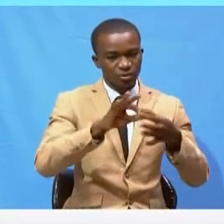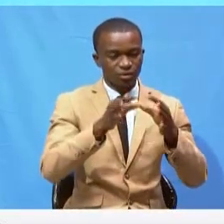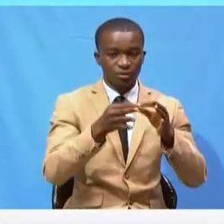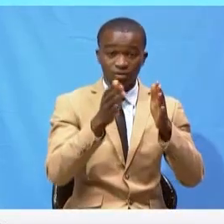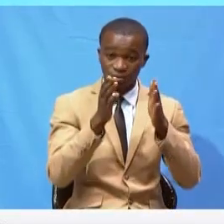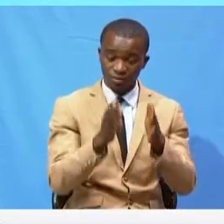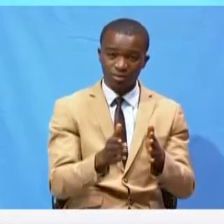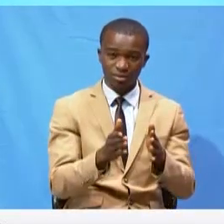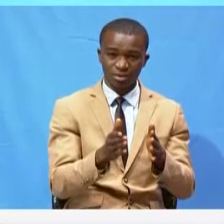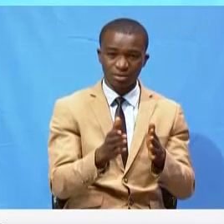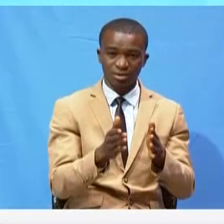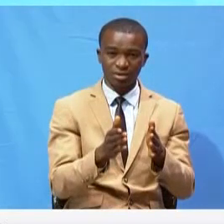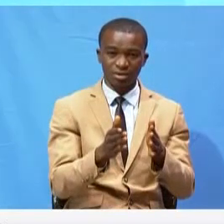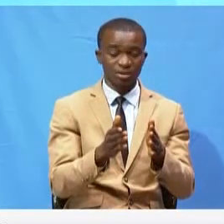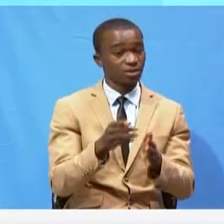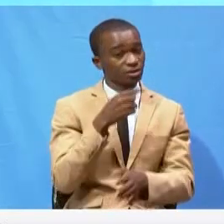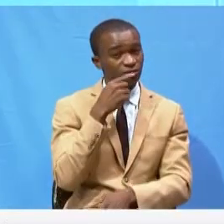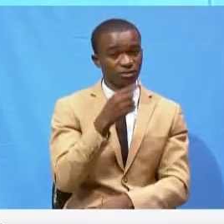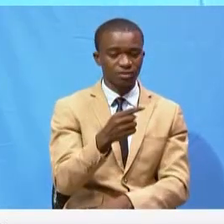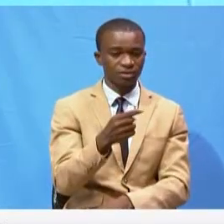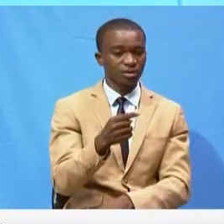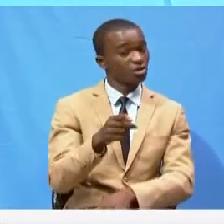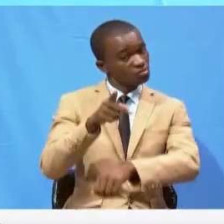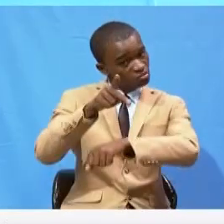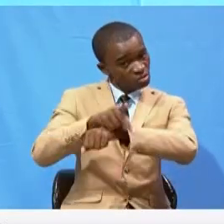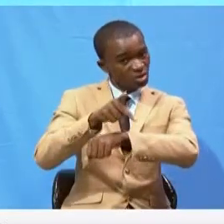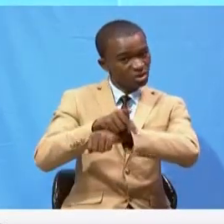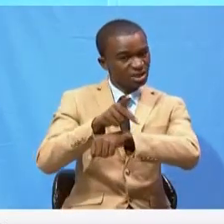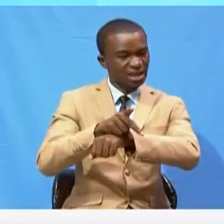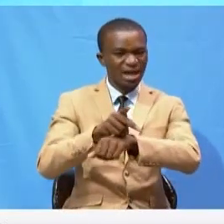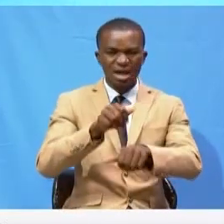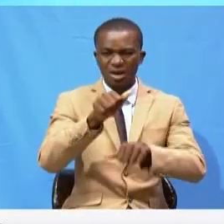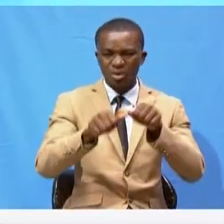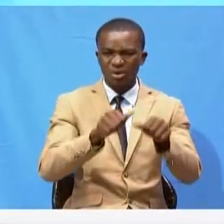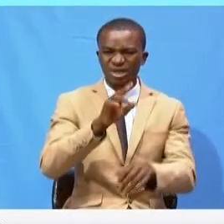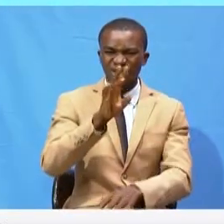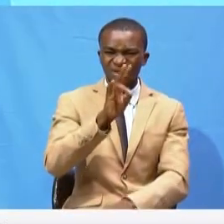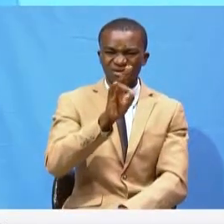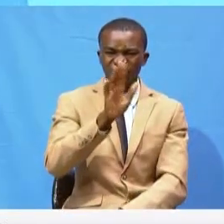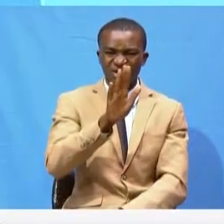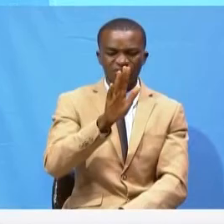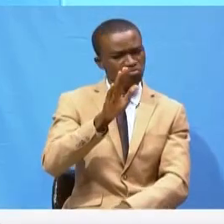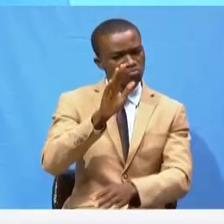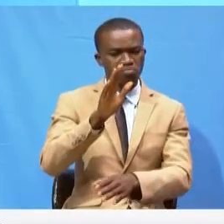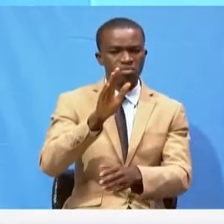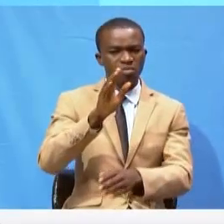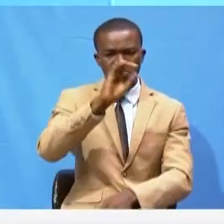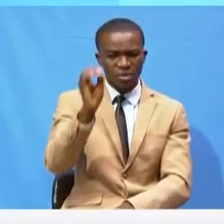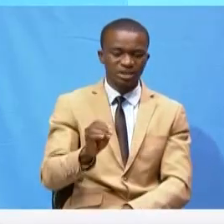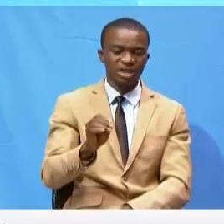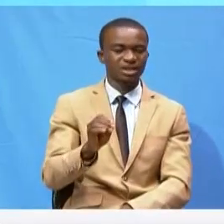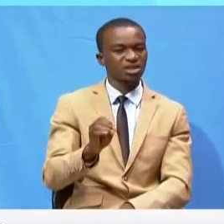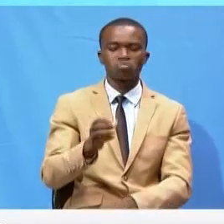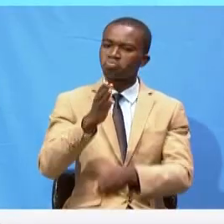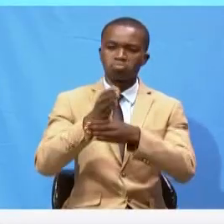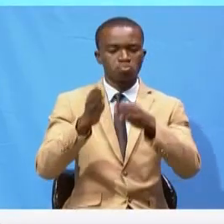Dora Kamamweshne says the project, which is 75% complete, has been suspended due